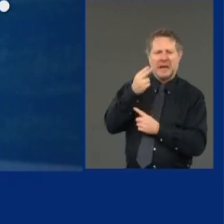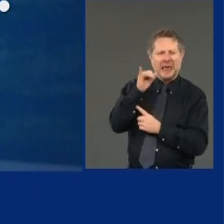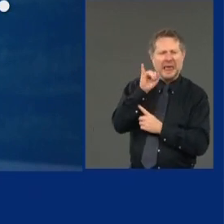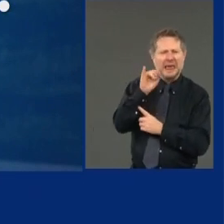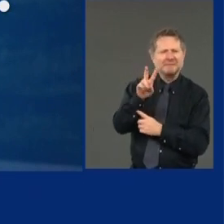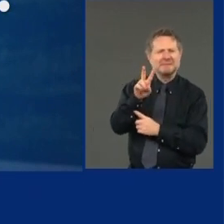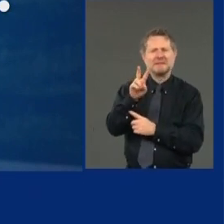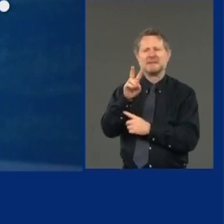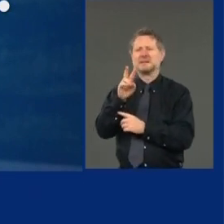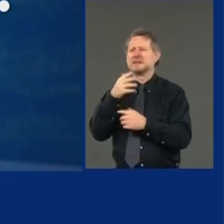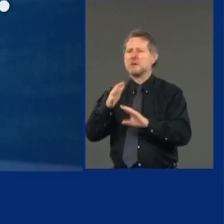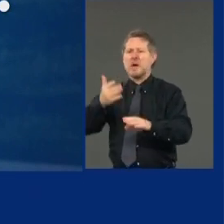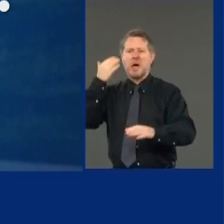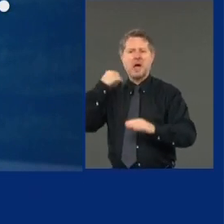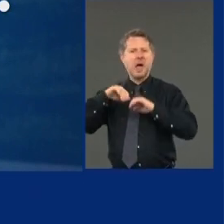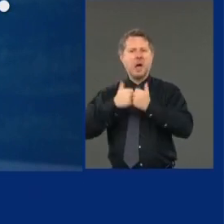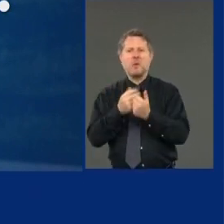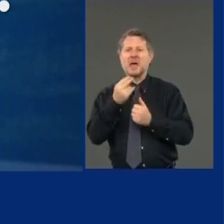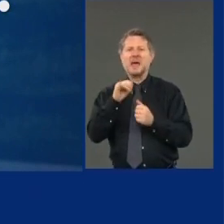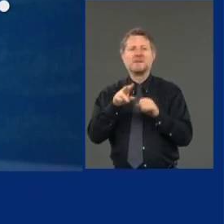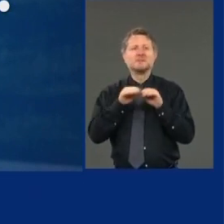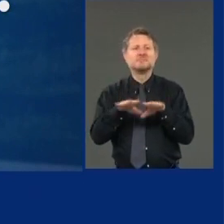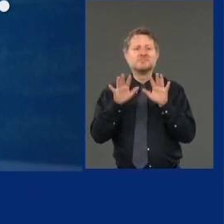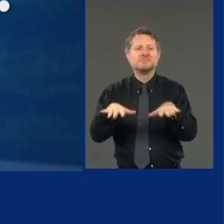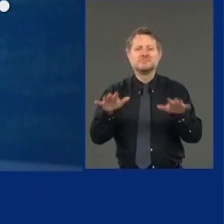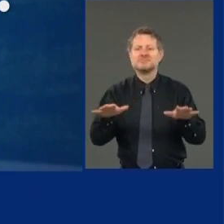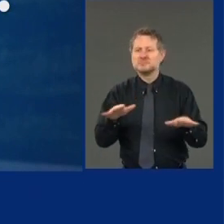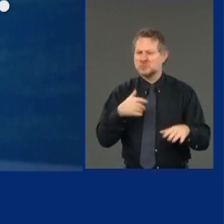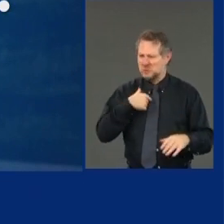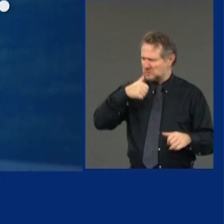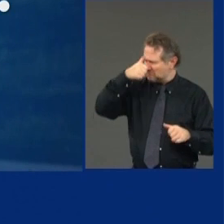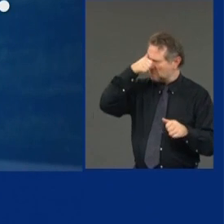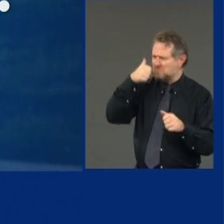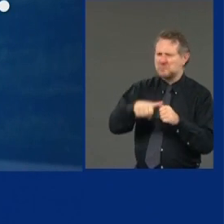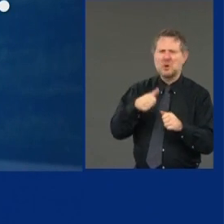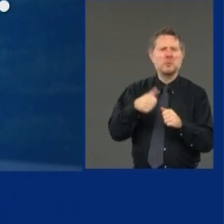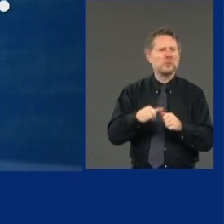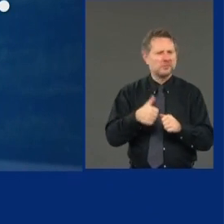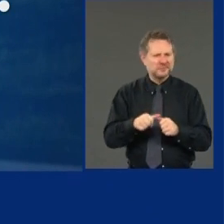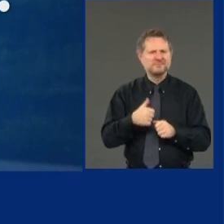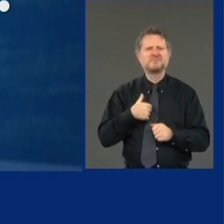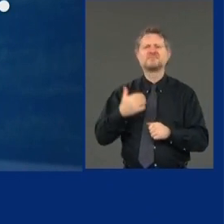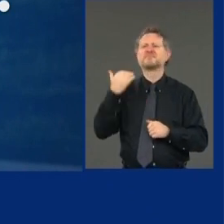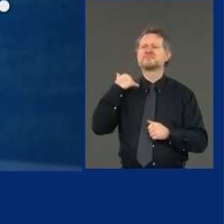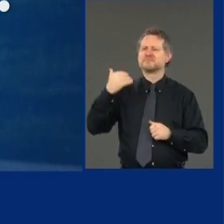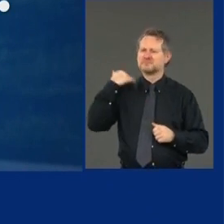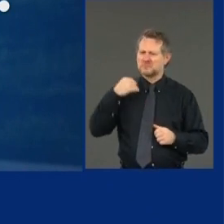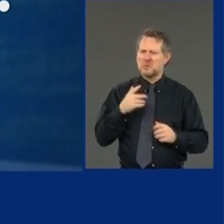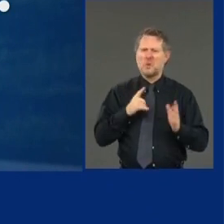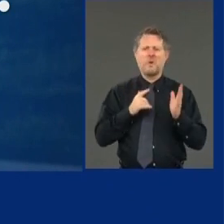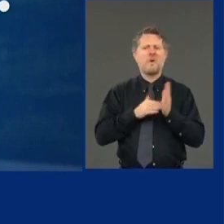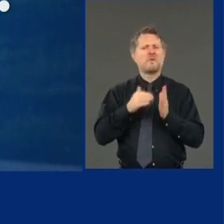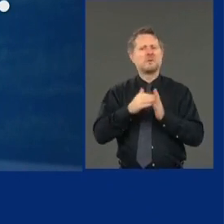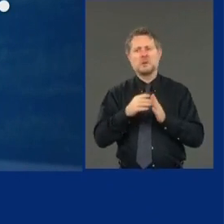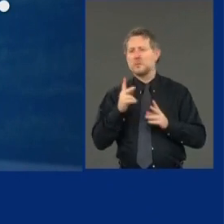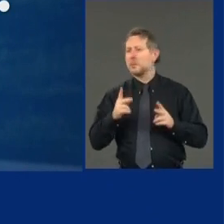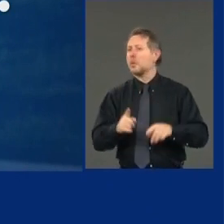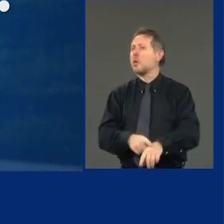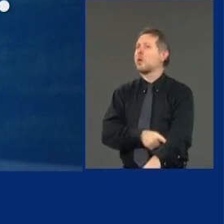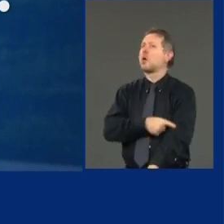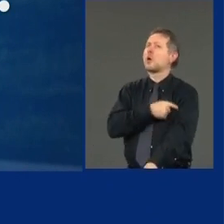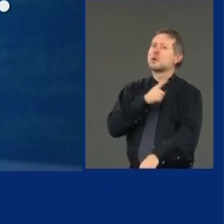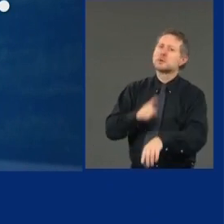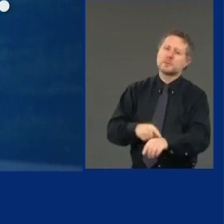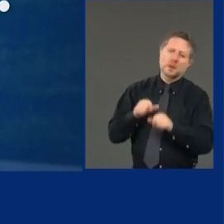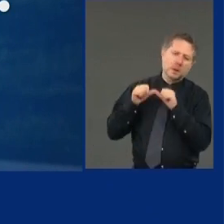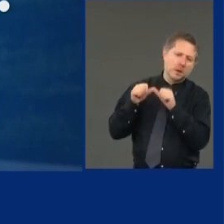and transmission of the HIV. And I remember how many times and how long we had to